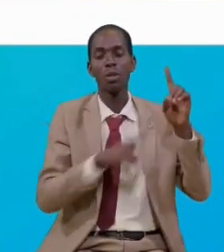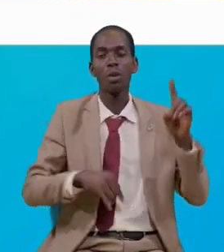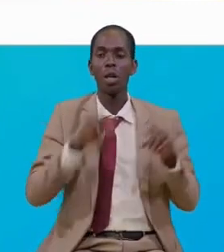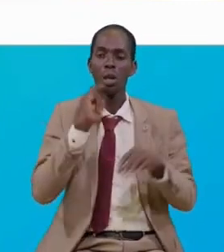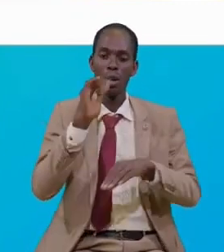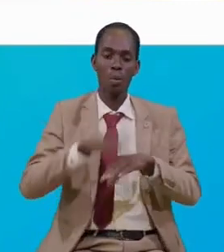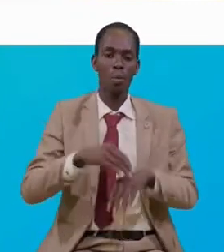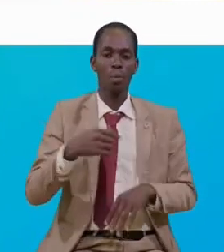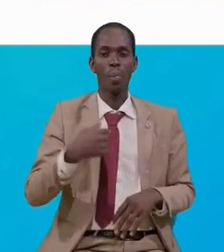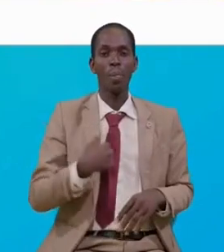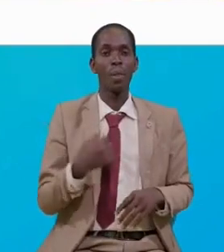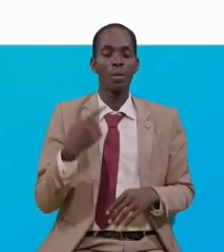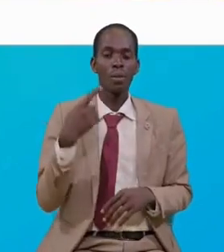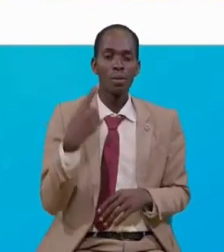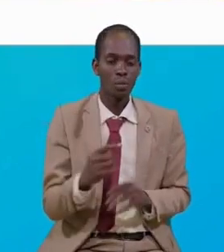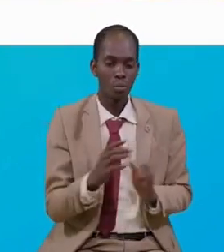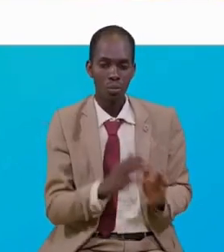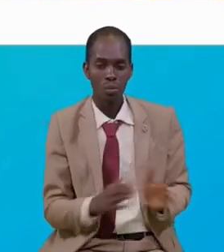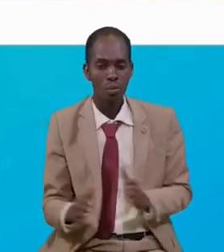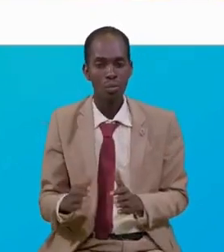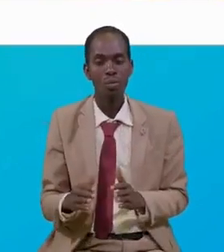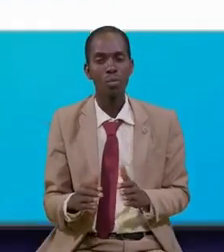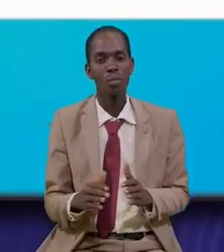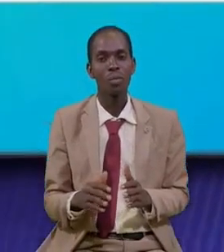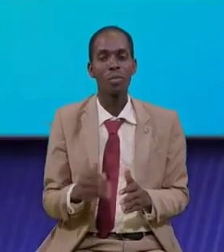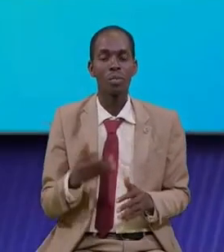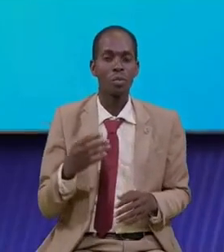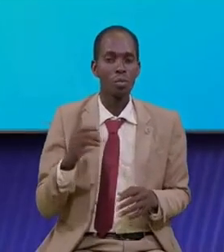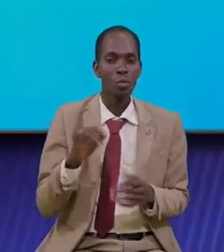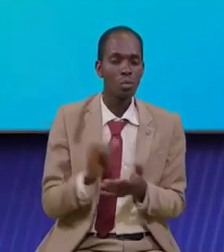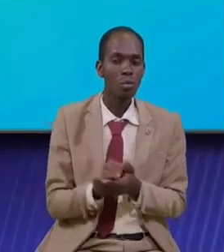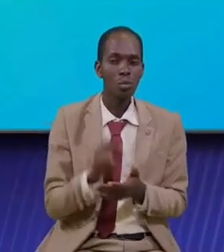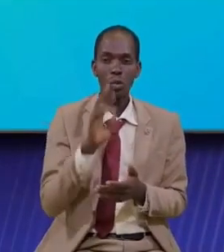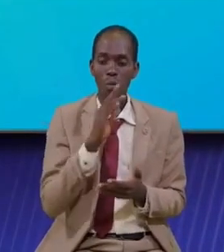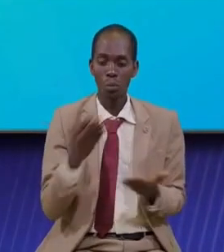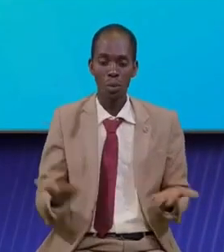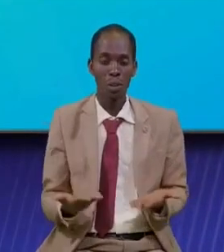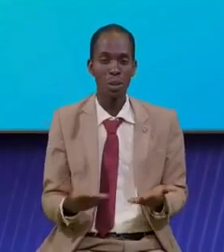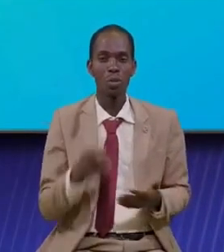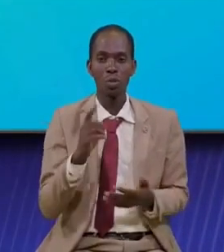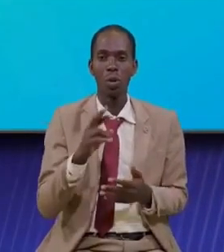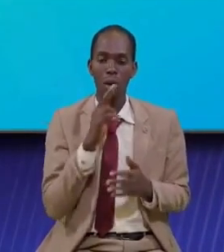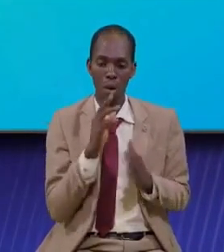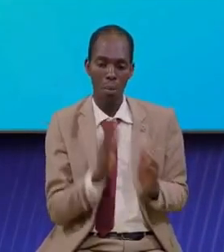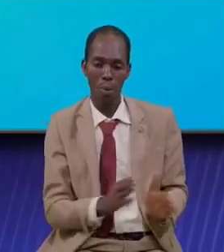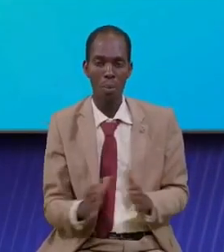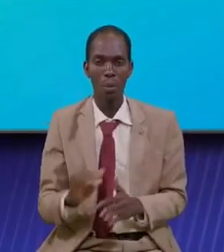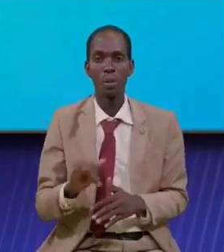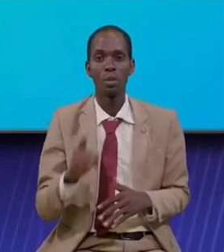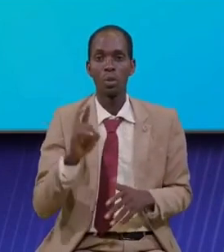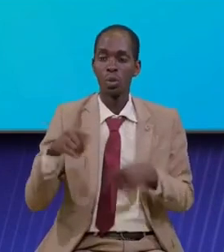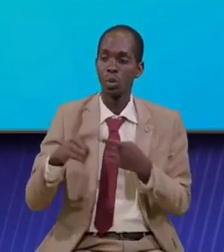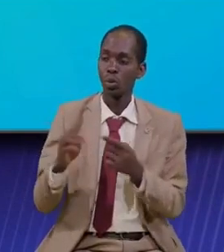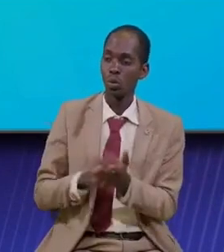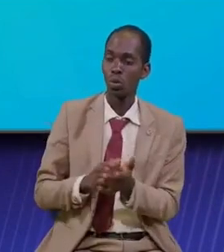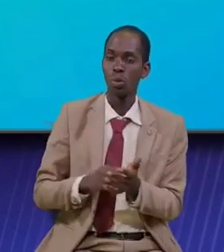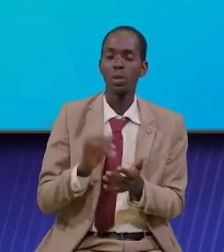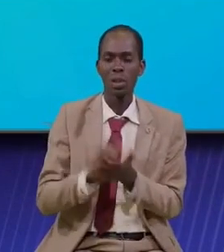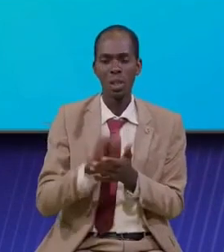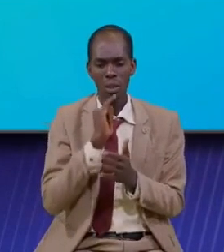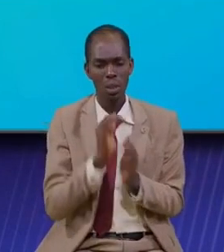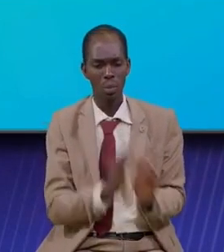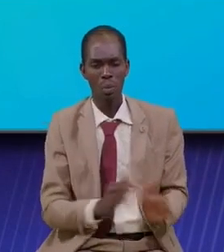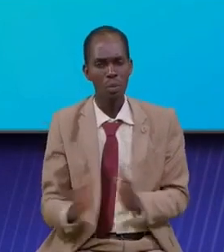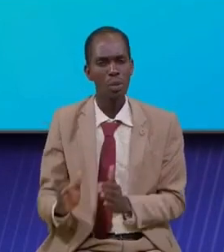could mean different things for different people. You being in this program, you are preparing. You going to school, that is preparation. Preparation